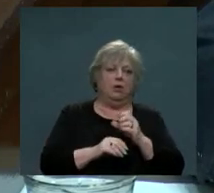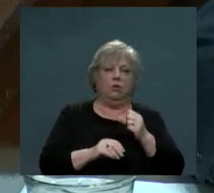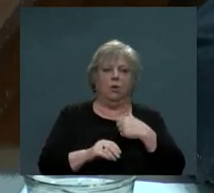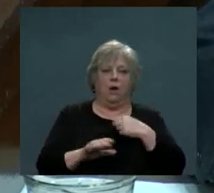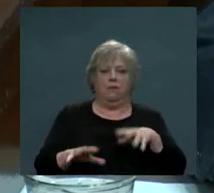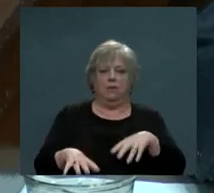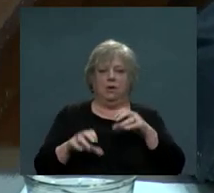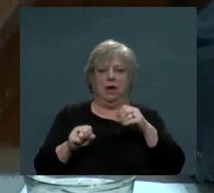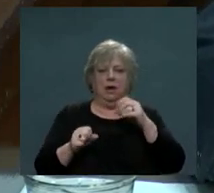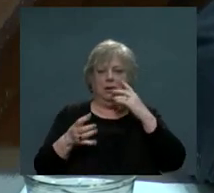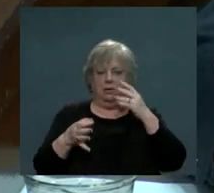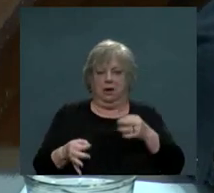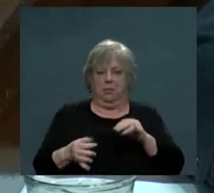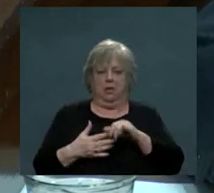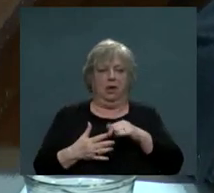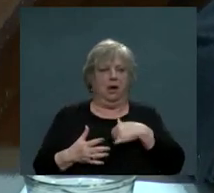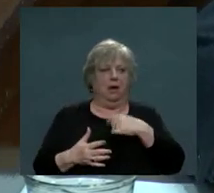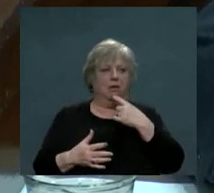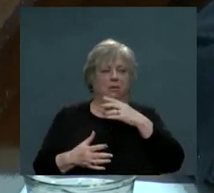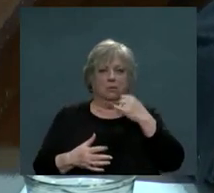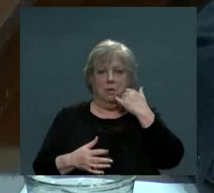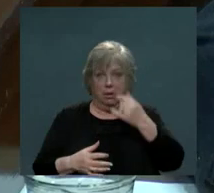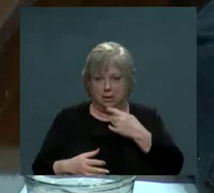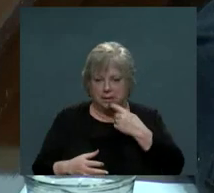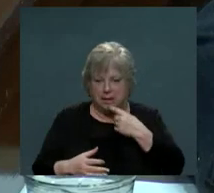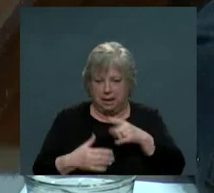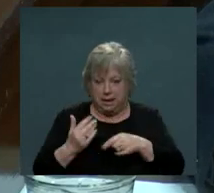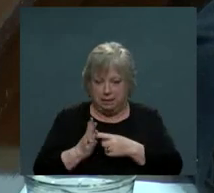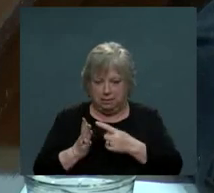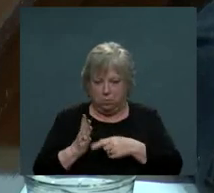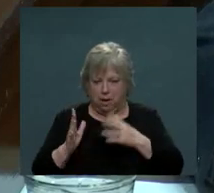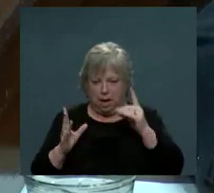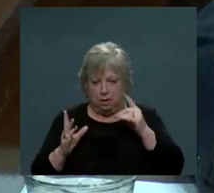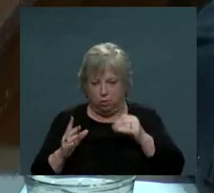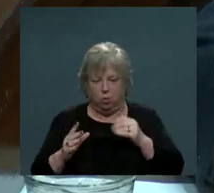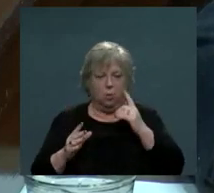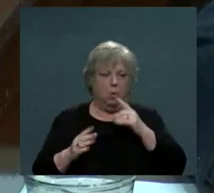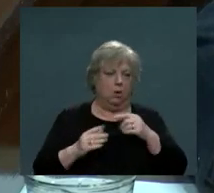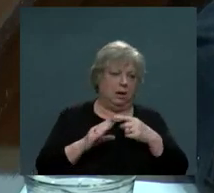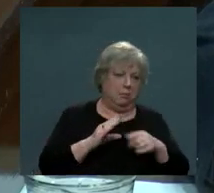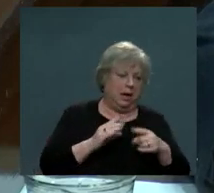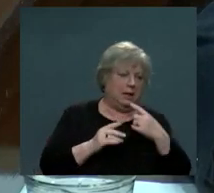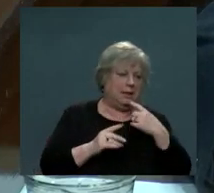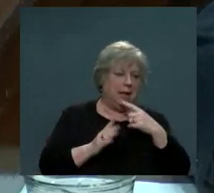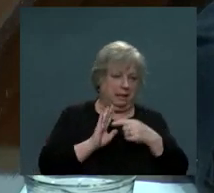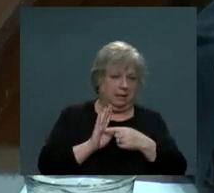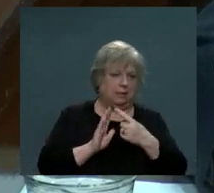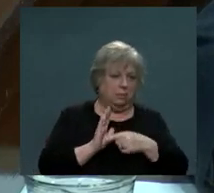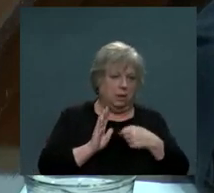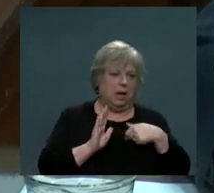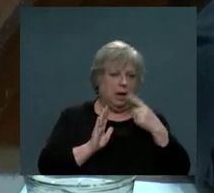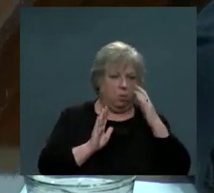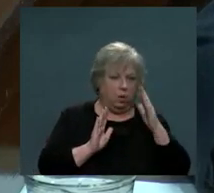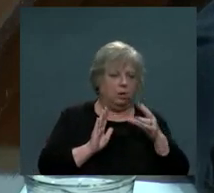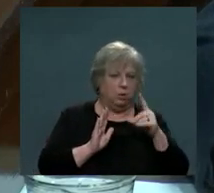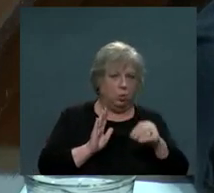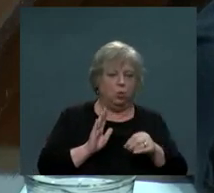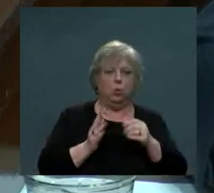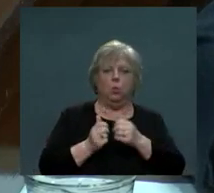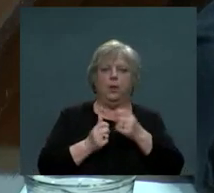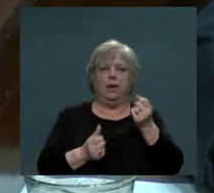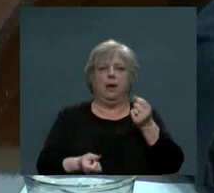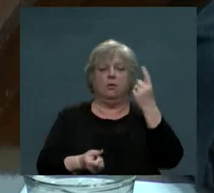the stance that I call and say, this is what I'm going to do, or send a letter or an email and say, this is what I'm going to do, with